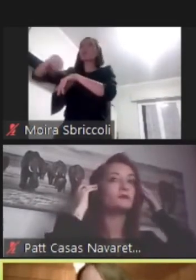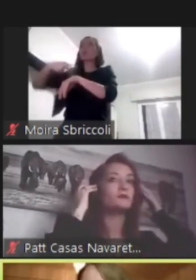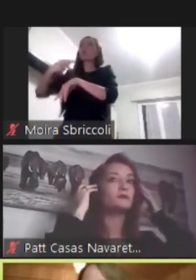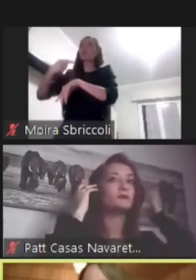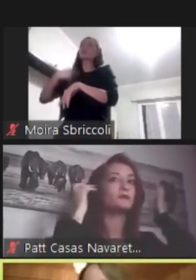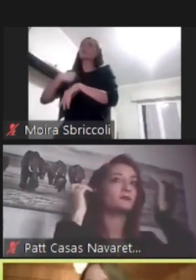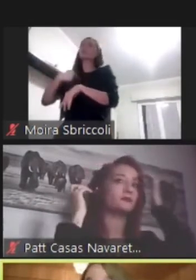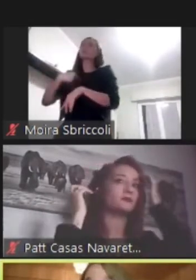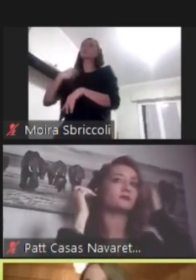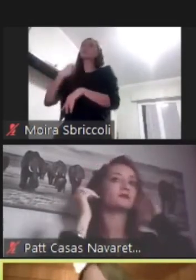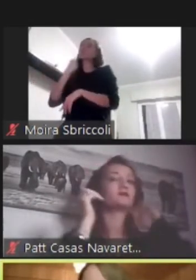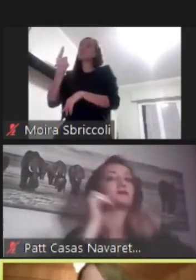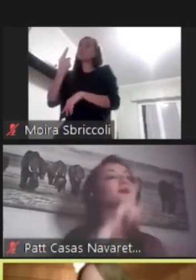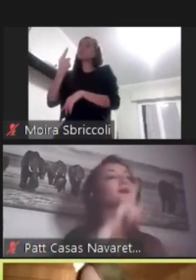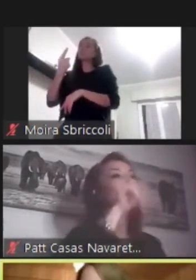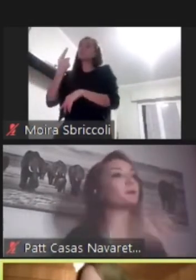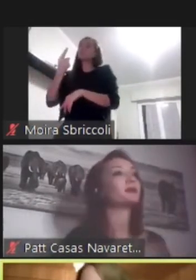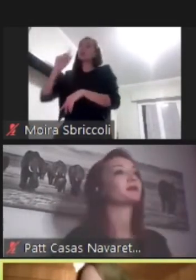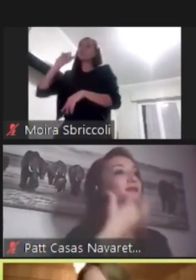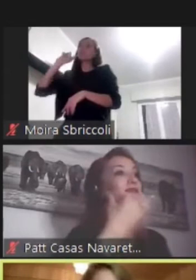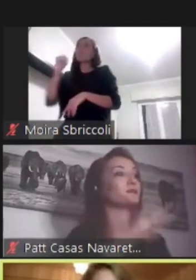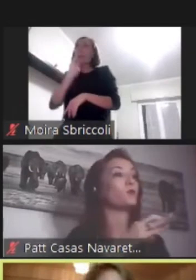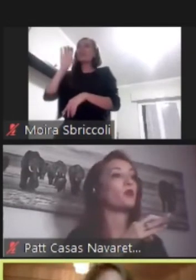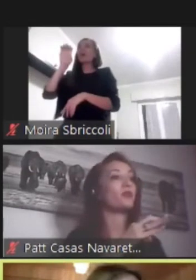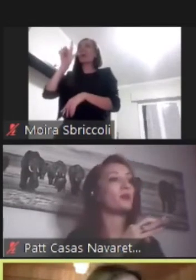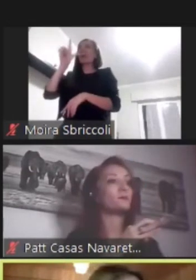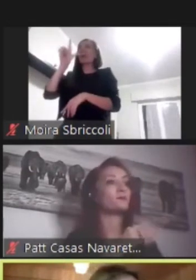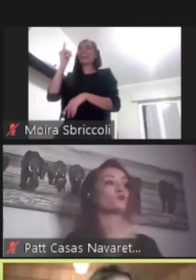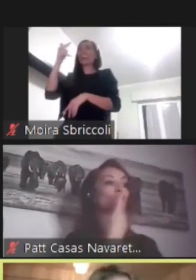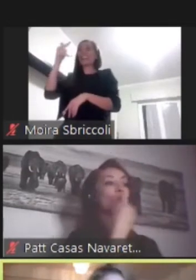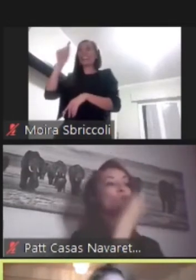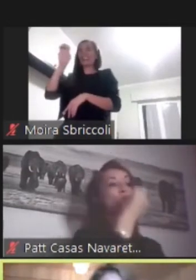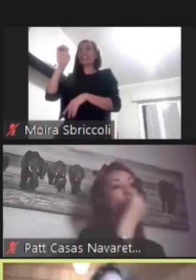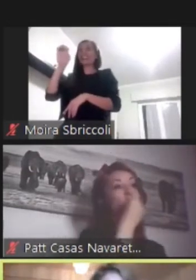absorption is much higher at that time.